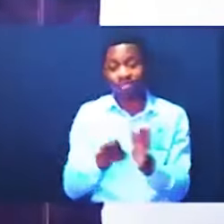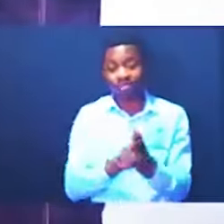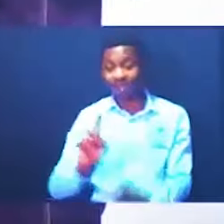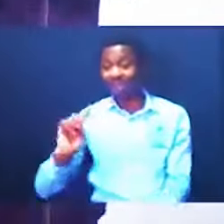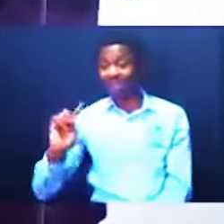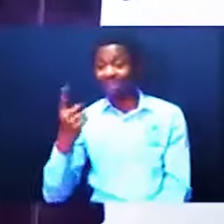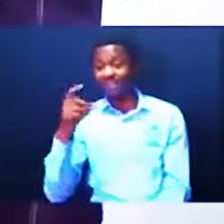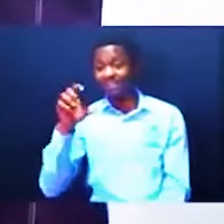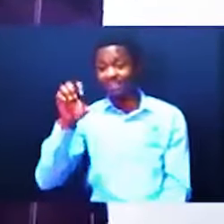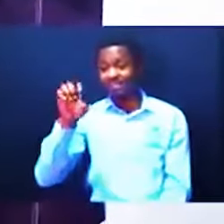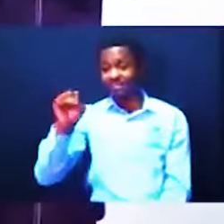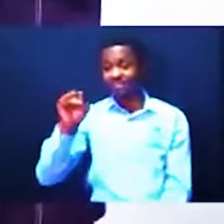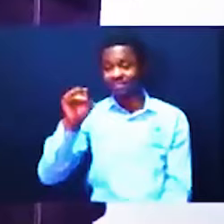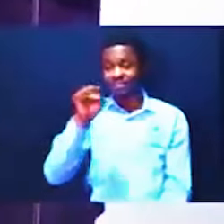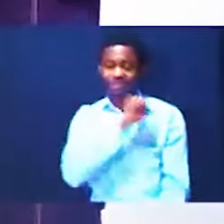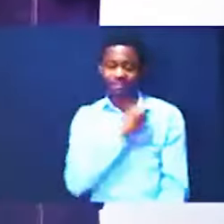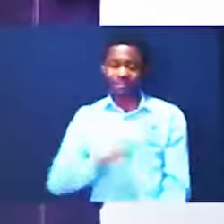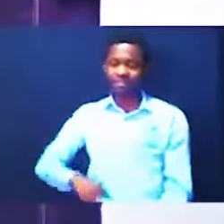18